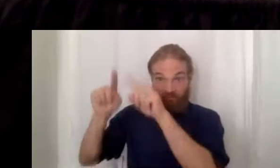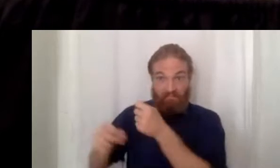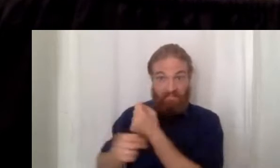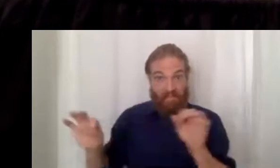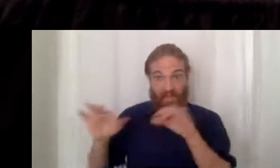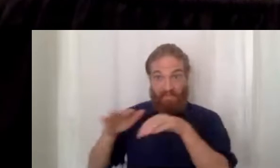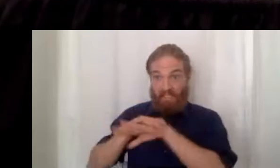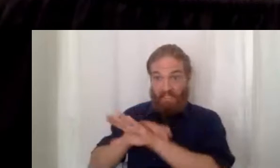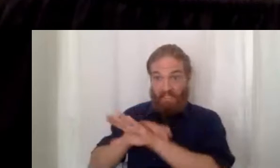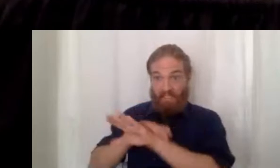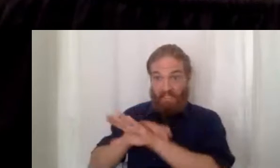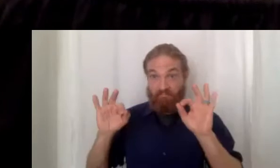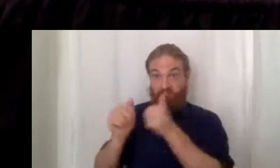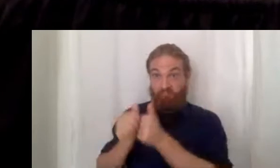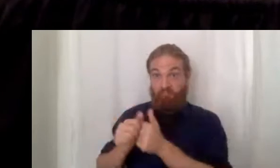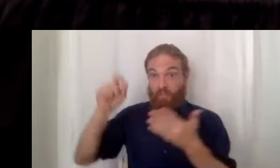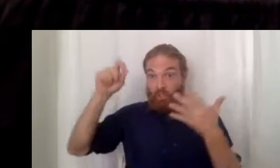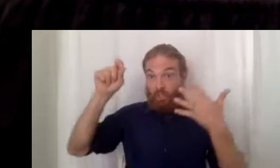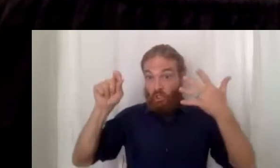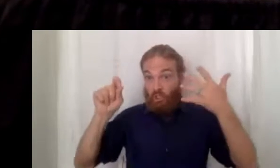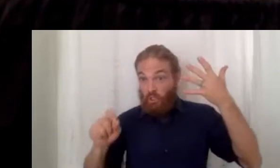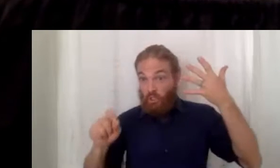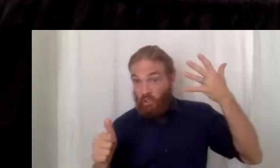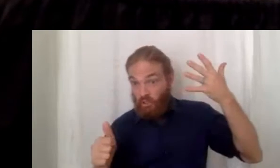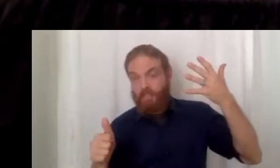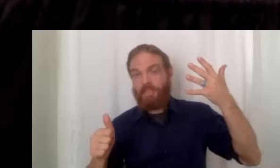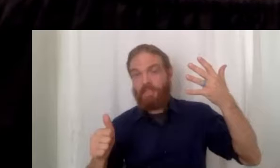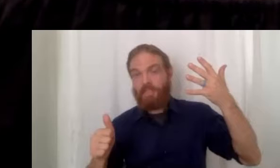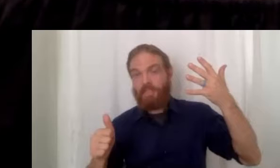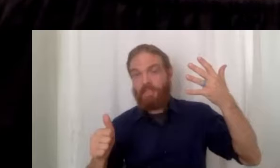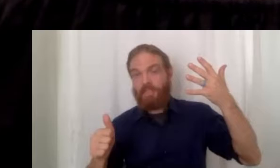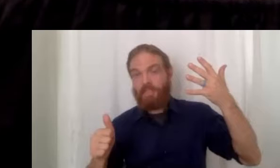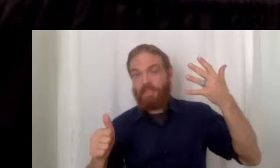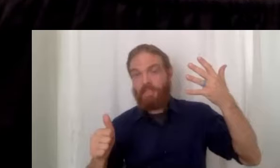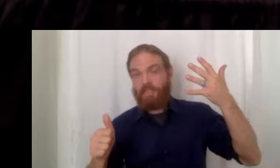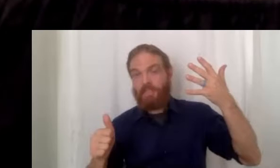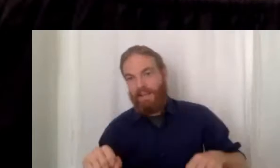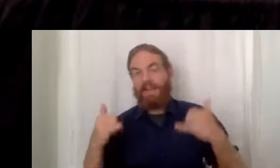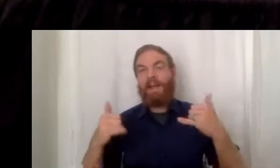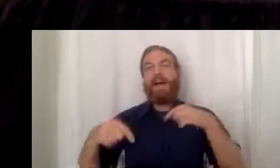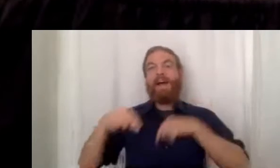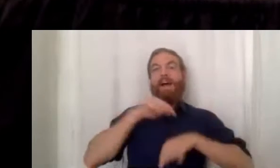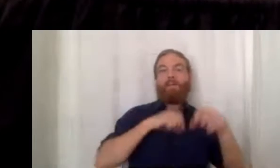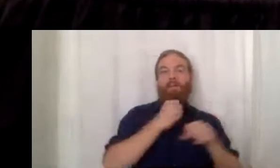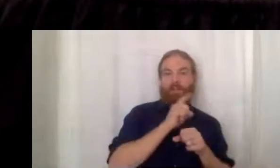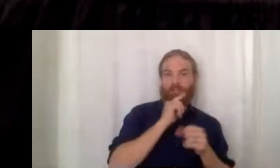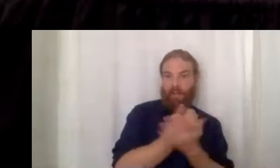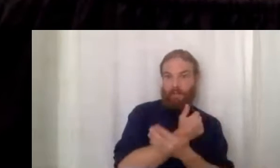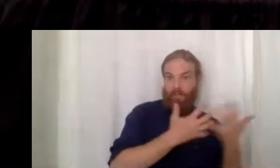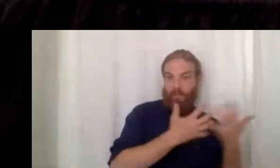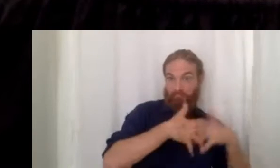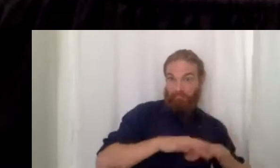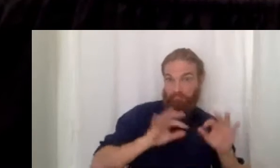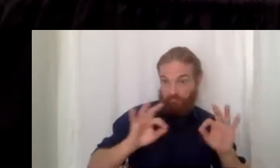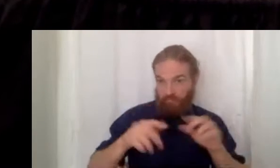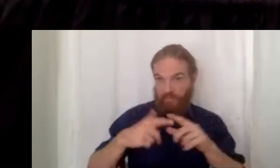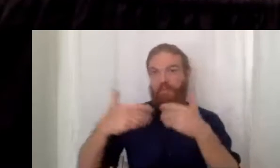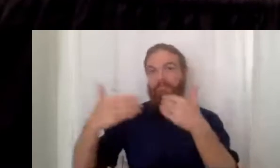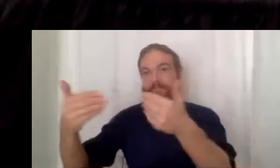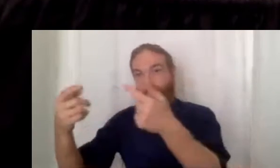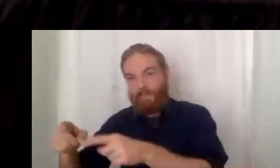that, to have another walkthrough. That place has been, the location has